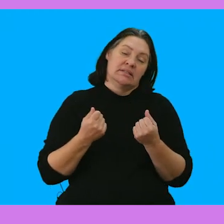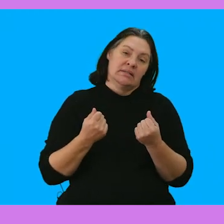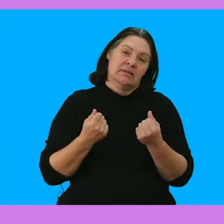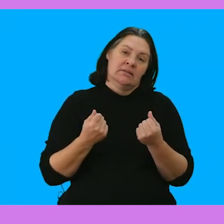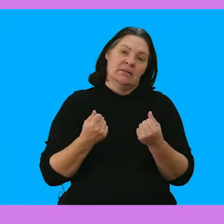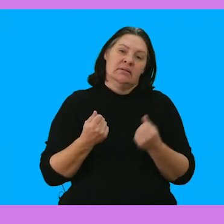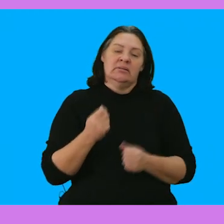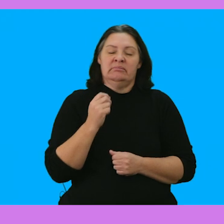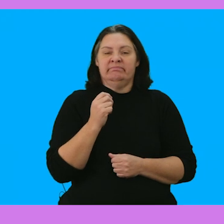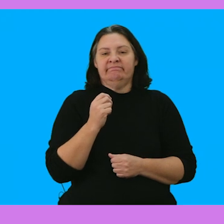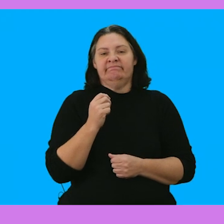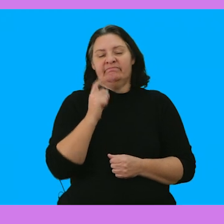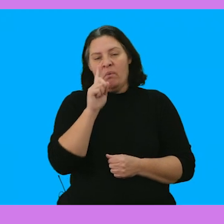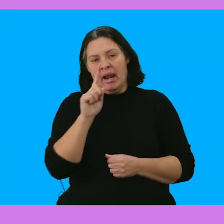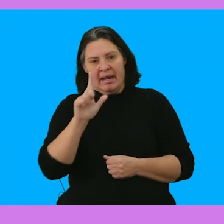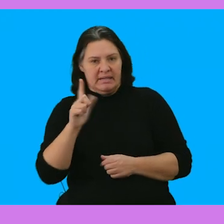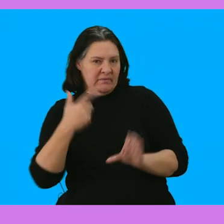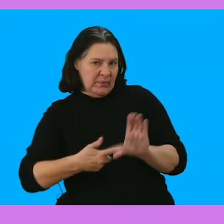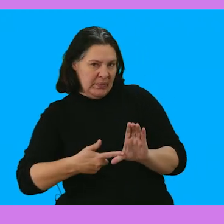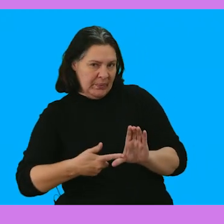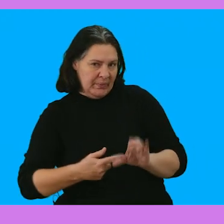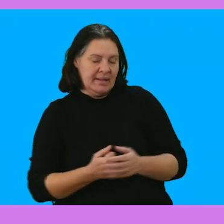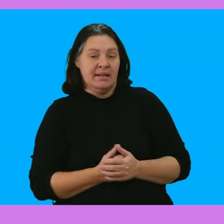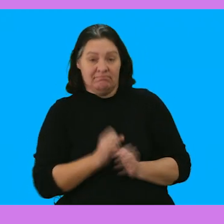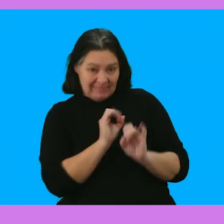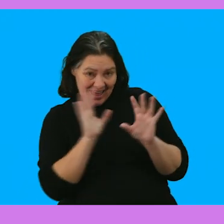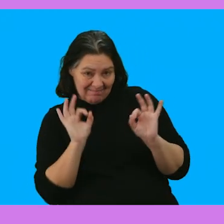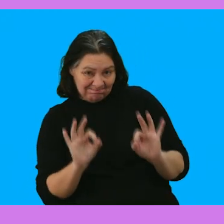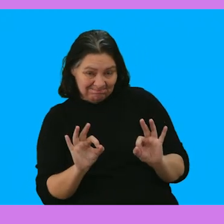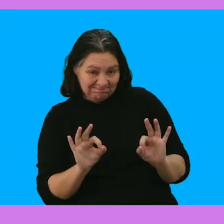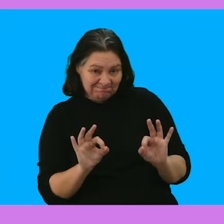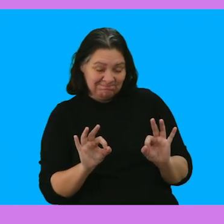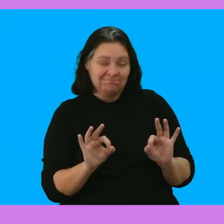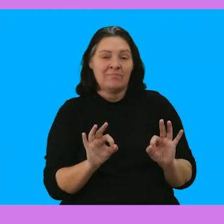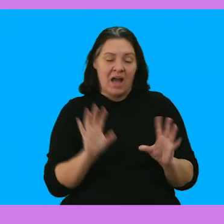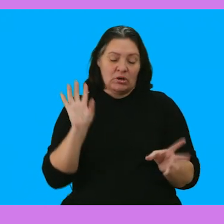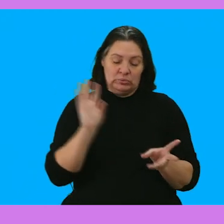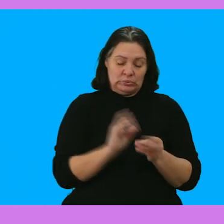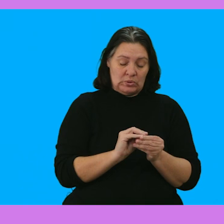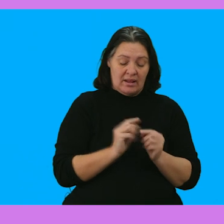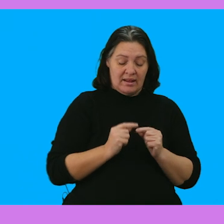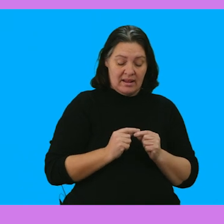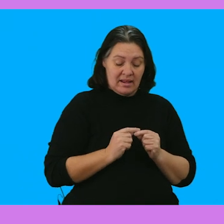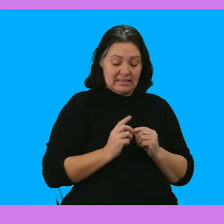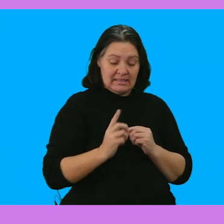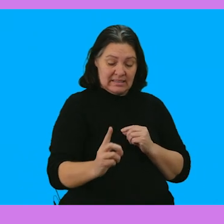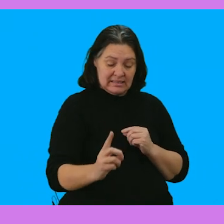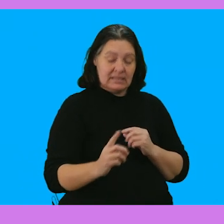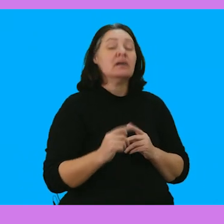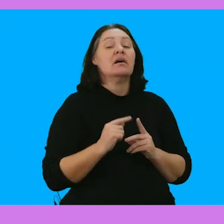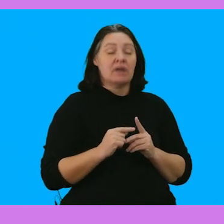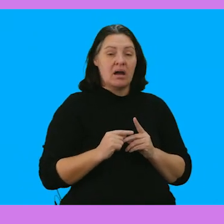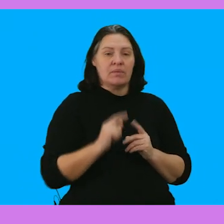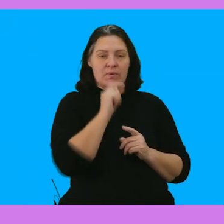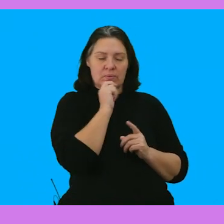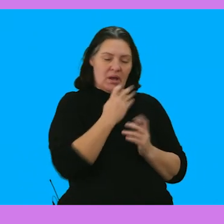my cost per liter of fuel. Guys, are we clear? So I'll take my total distance. I will